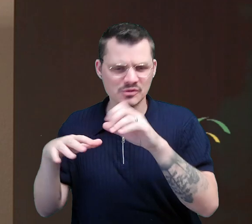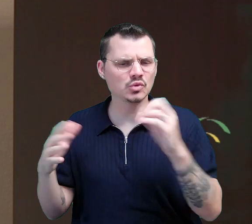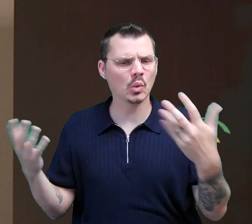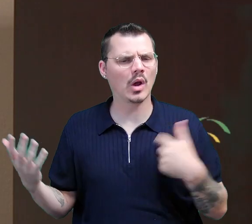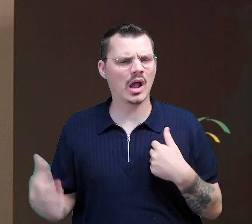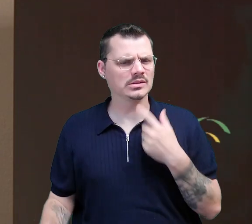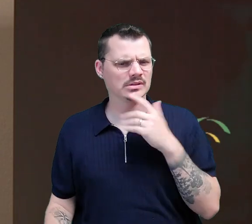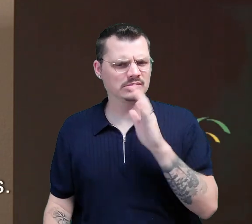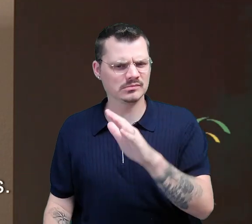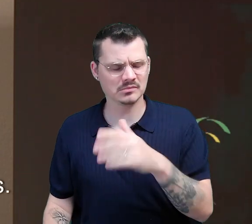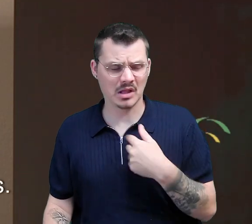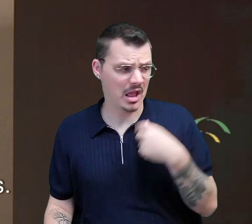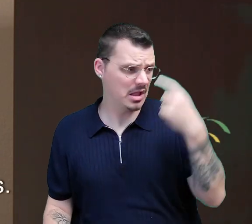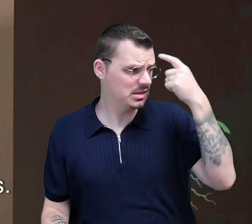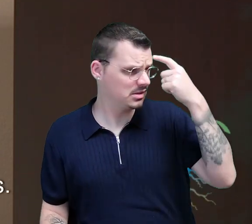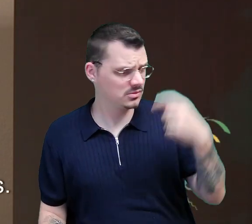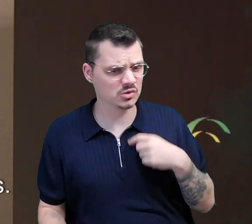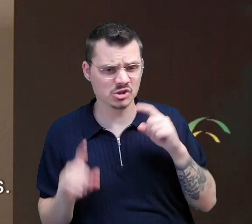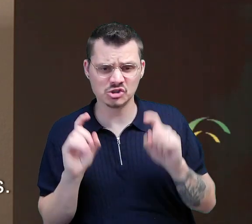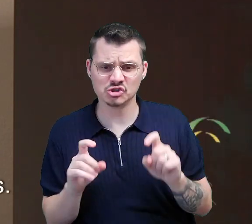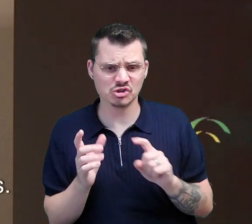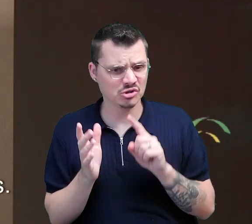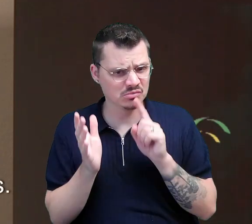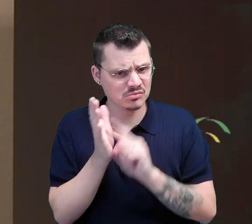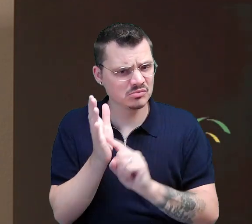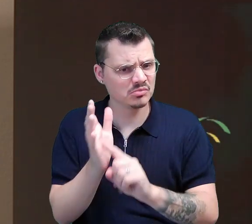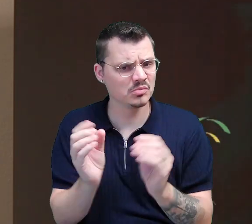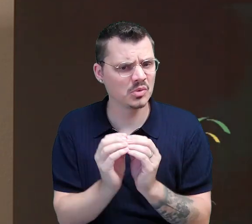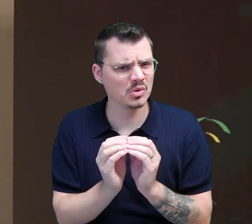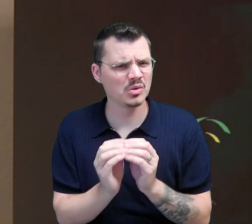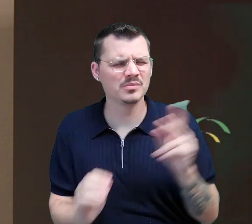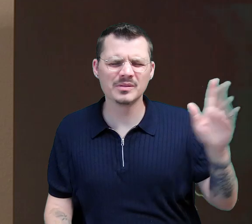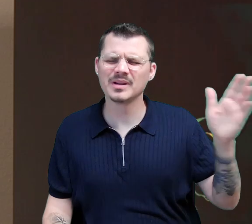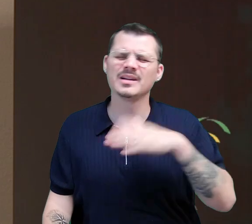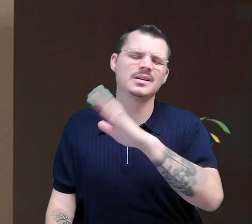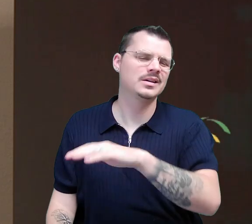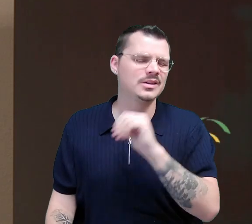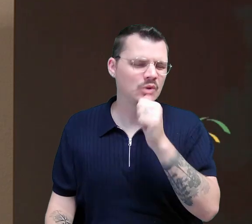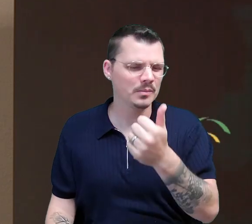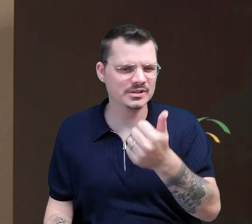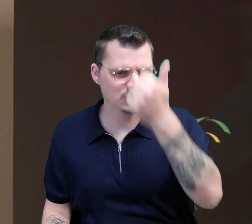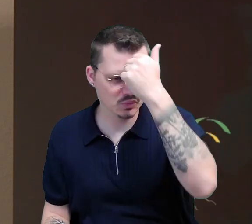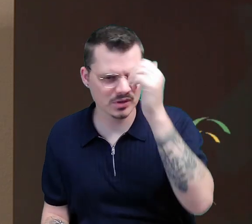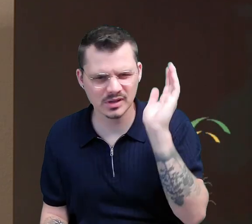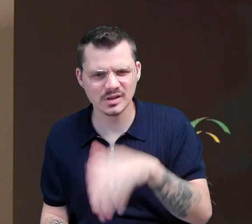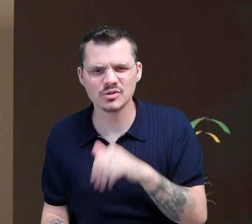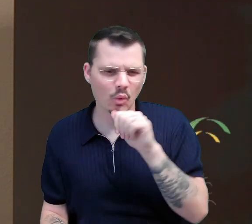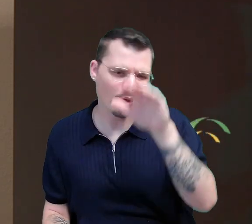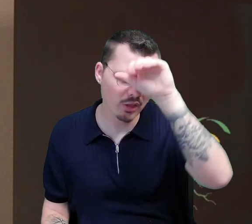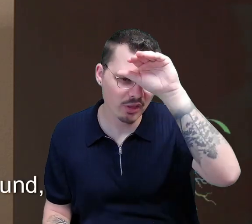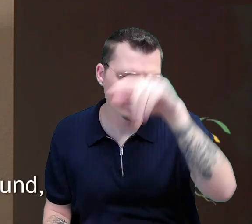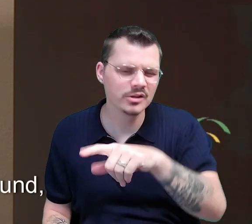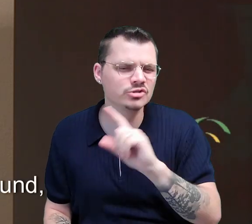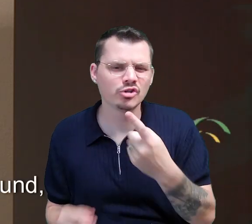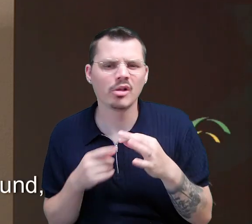So I said, well, I think that we should look into this. No, don't be stupid. You don't give in to